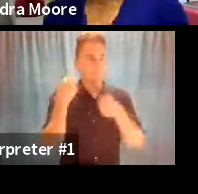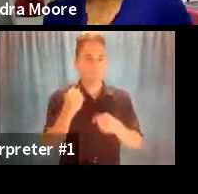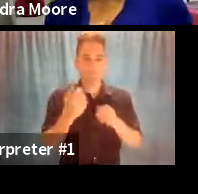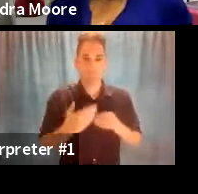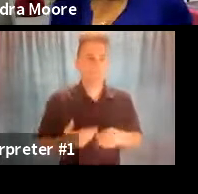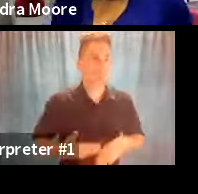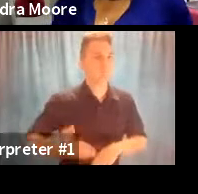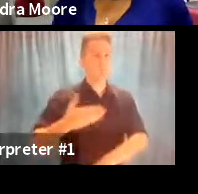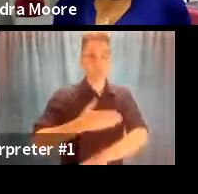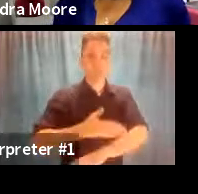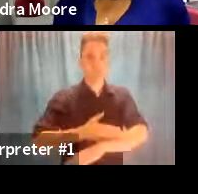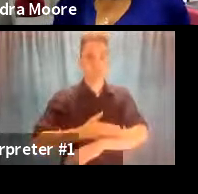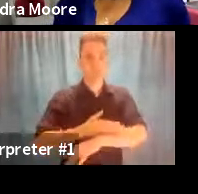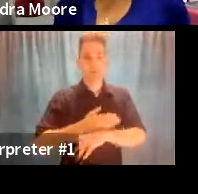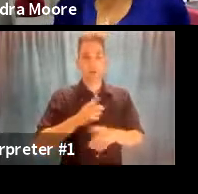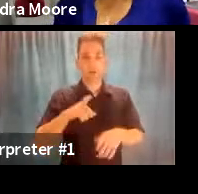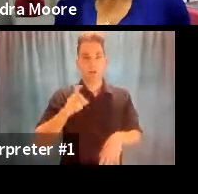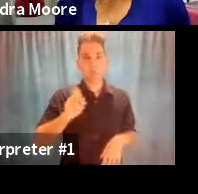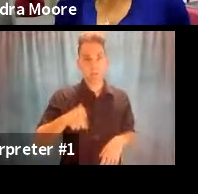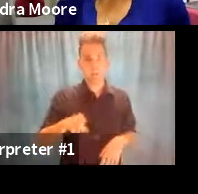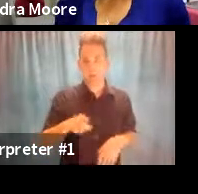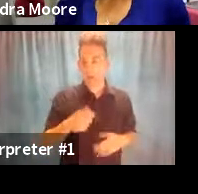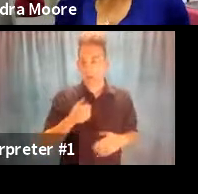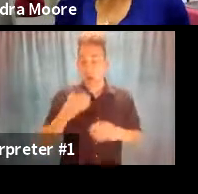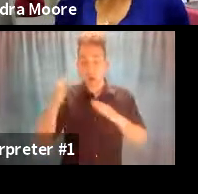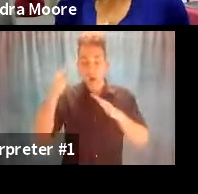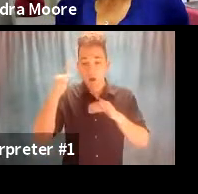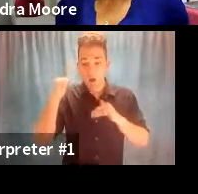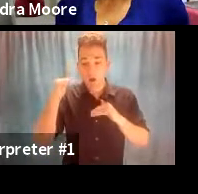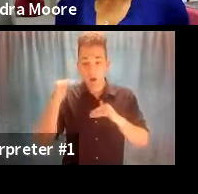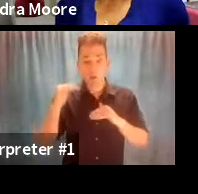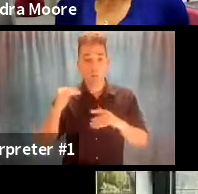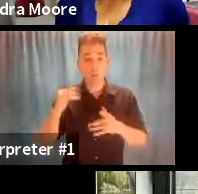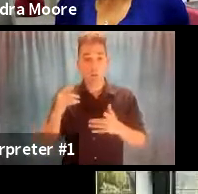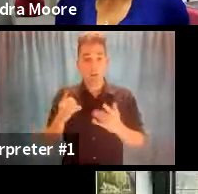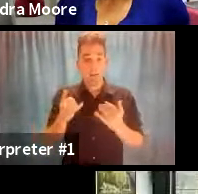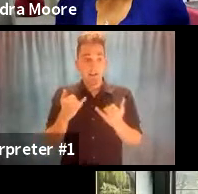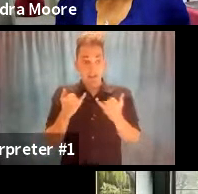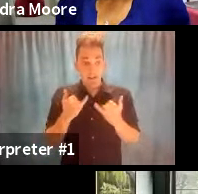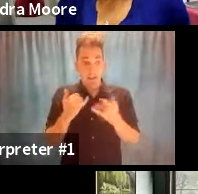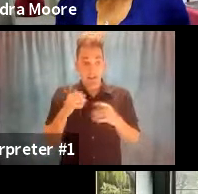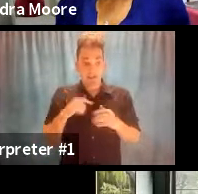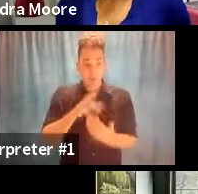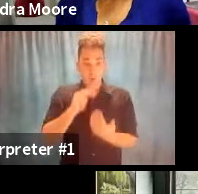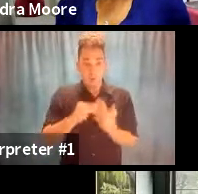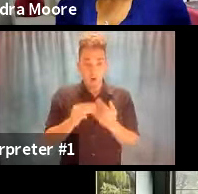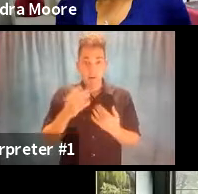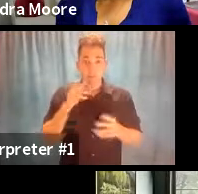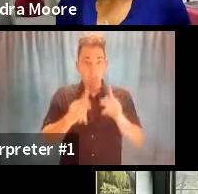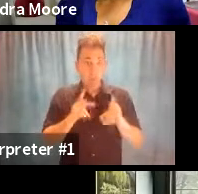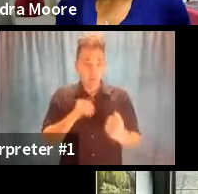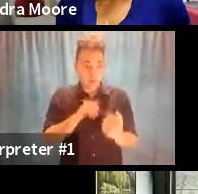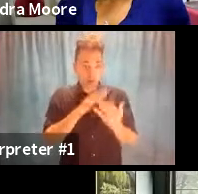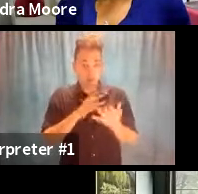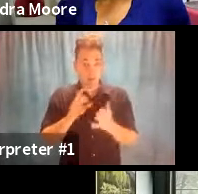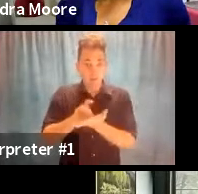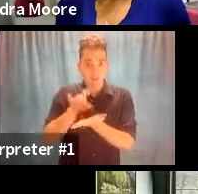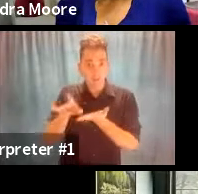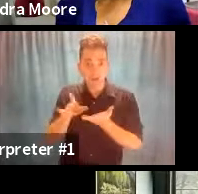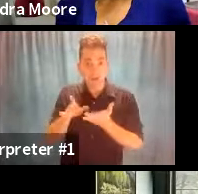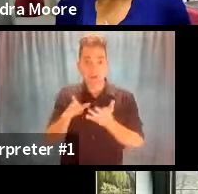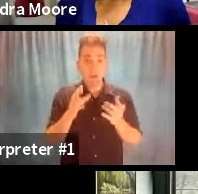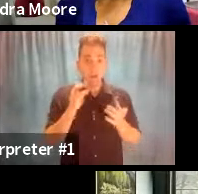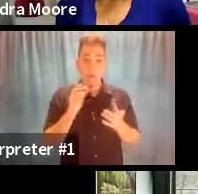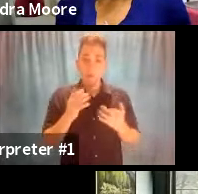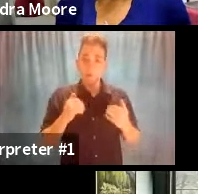on a long-term right to counsel for folks facing eviction here in the city.